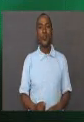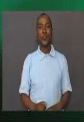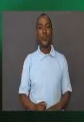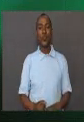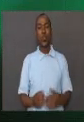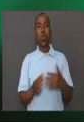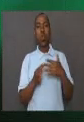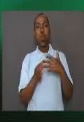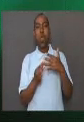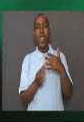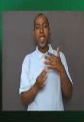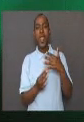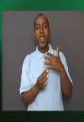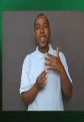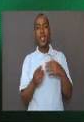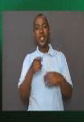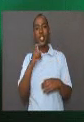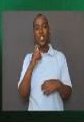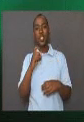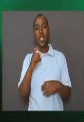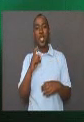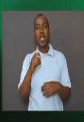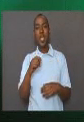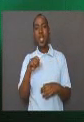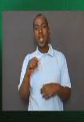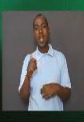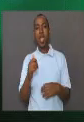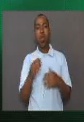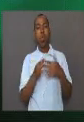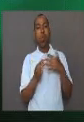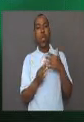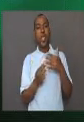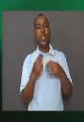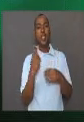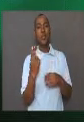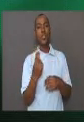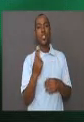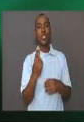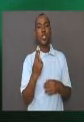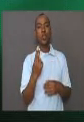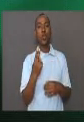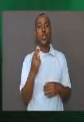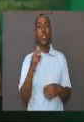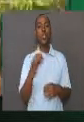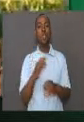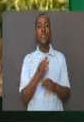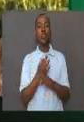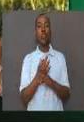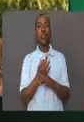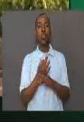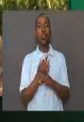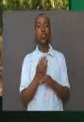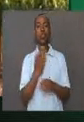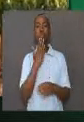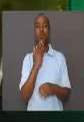Unlike the production of T.V., winemaking uses natural sugar.